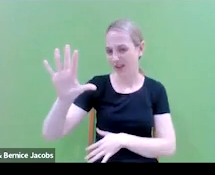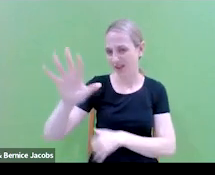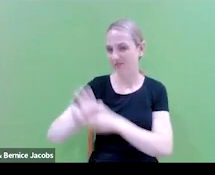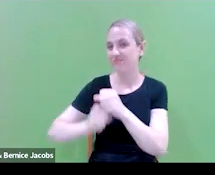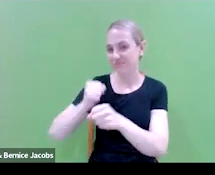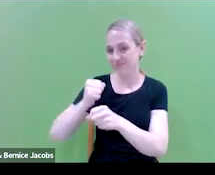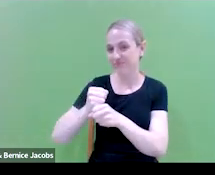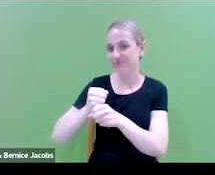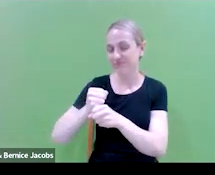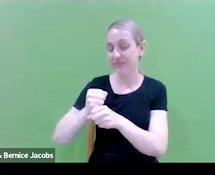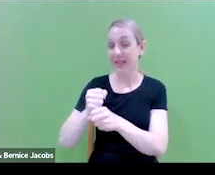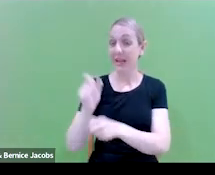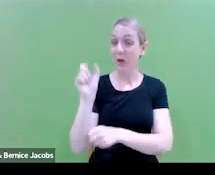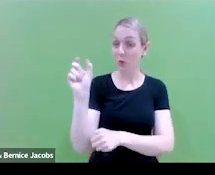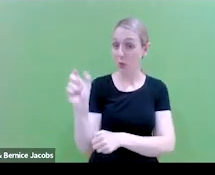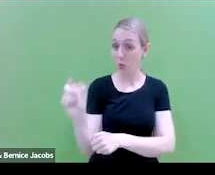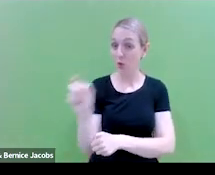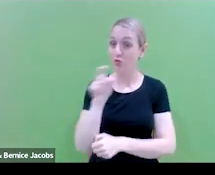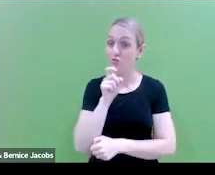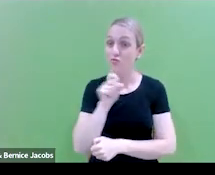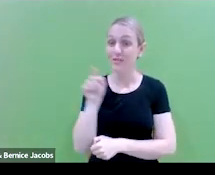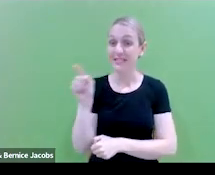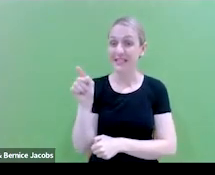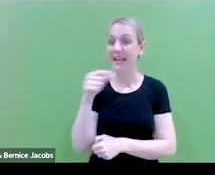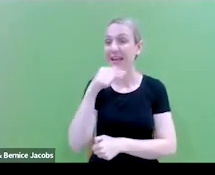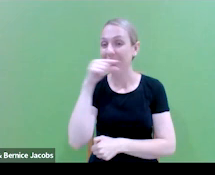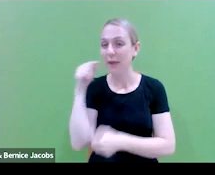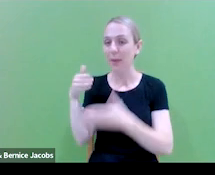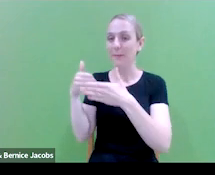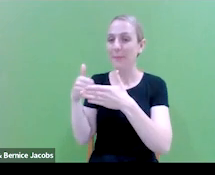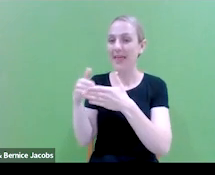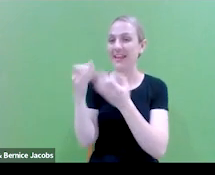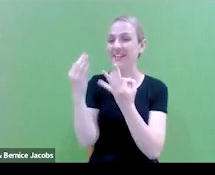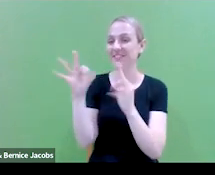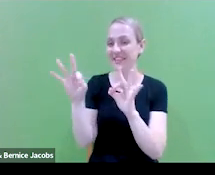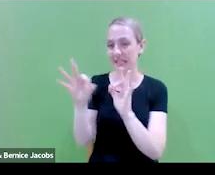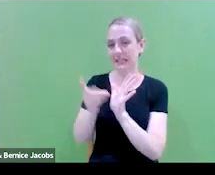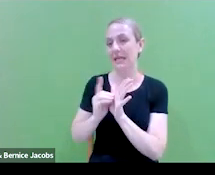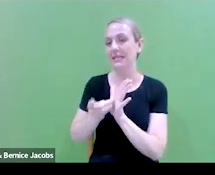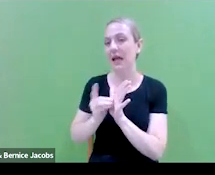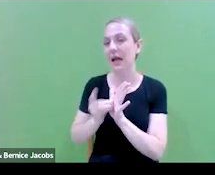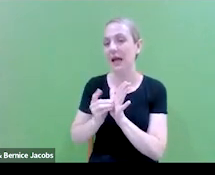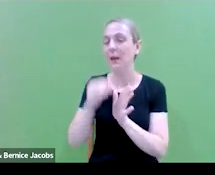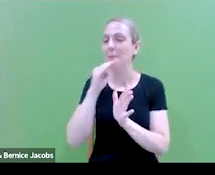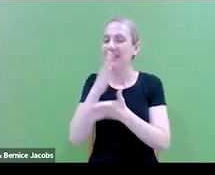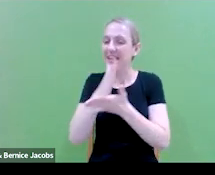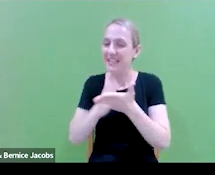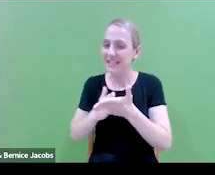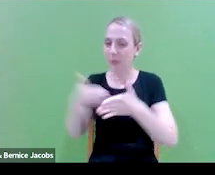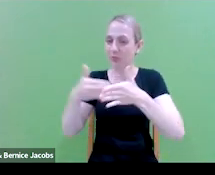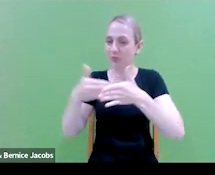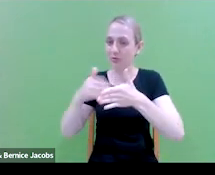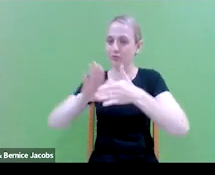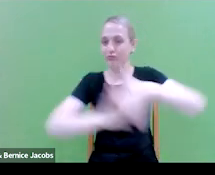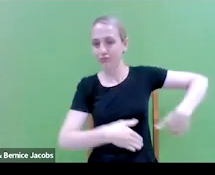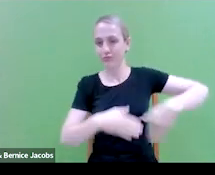And the terminology we used then was called barrier-free design. So then it was really about removing obstacles.